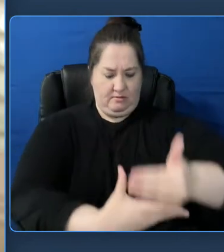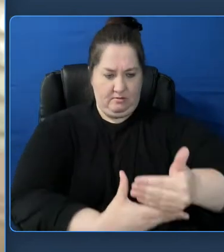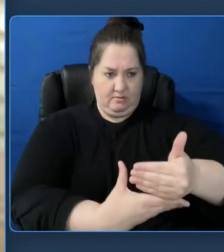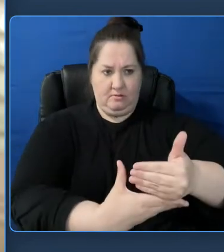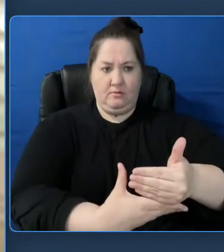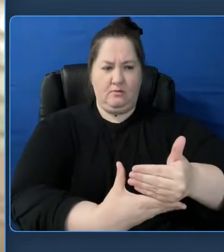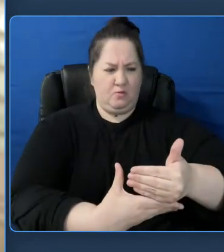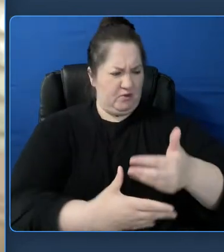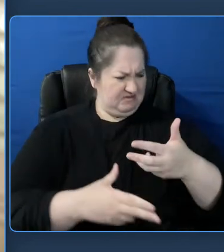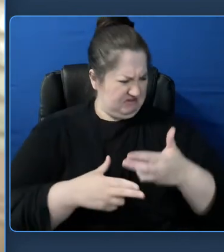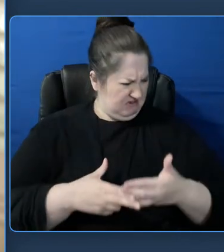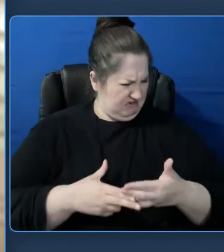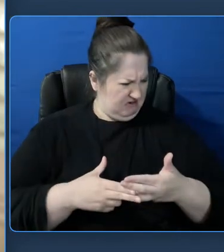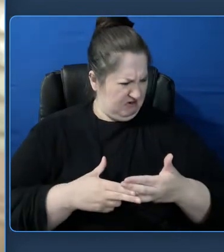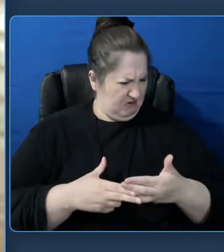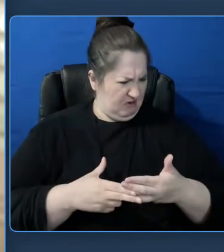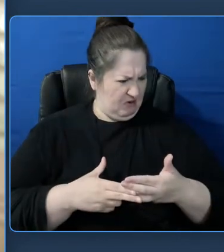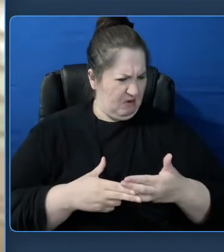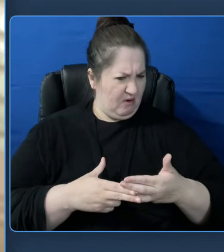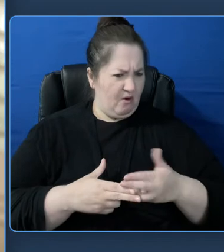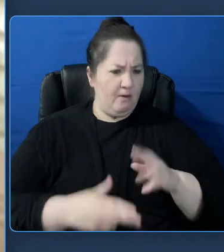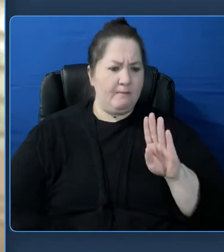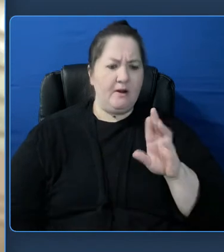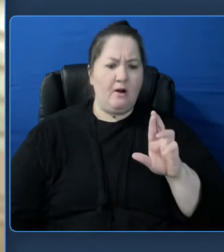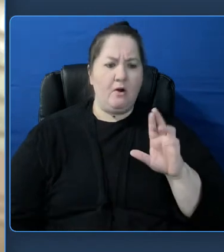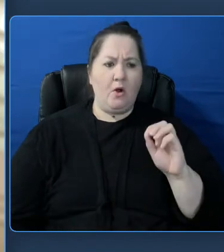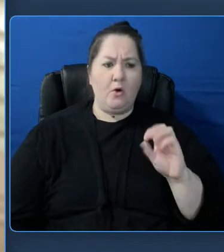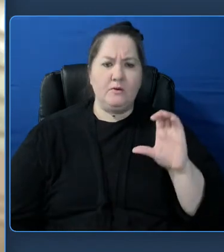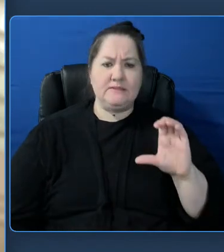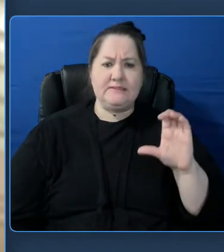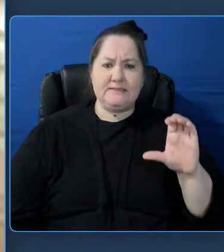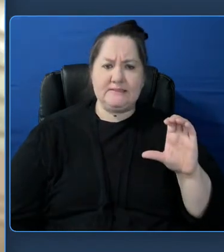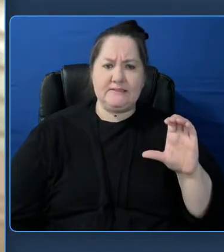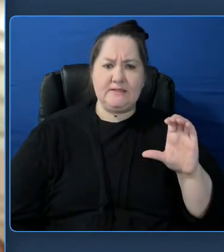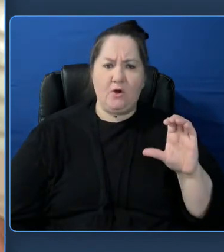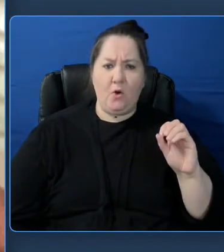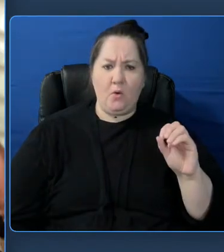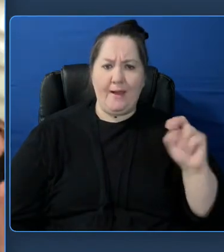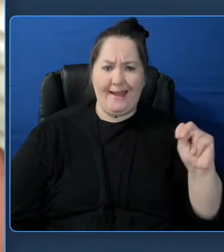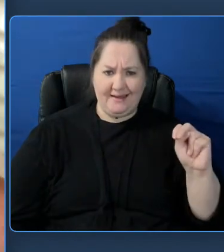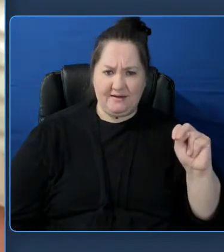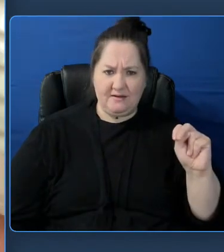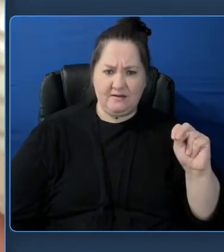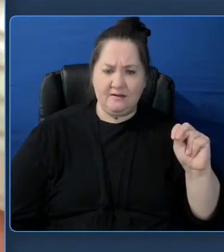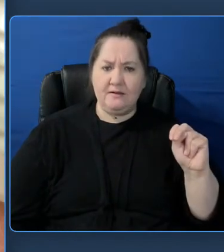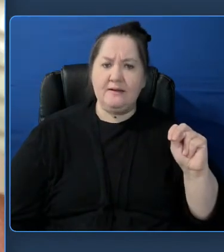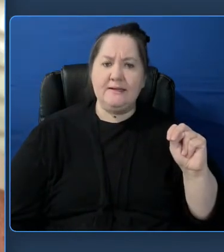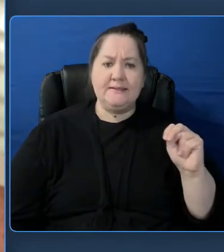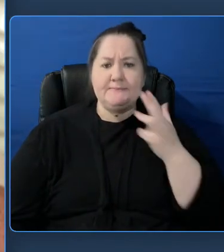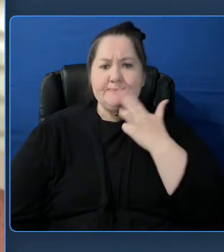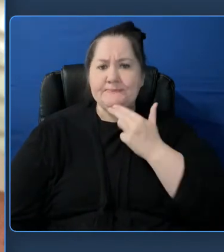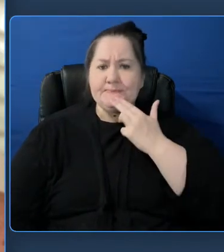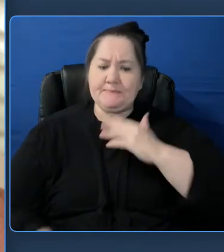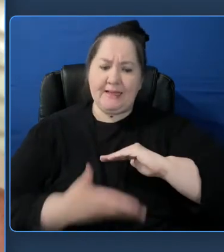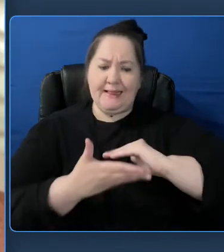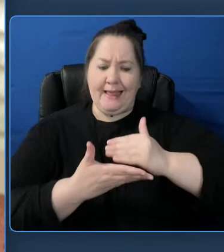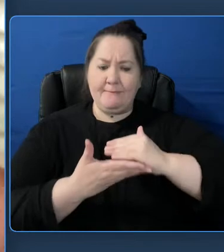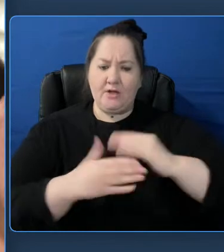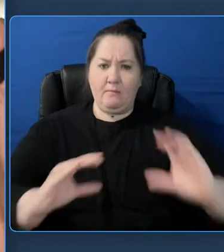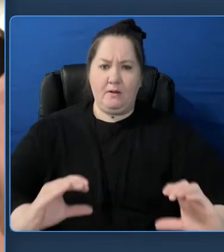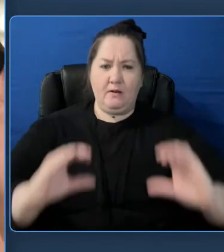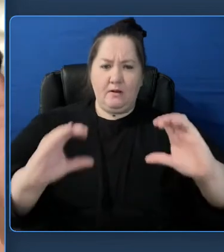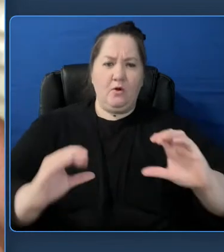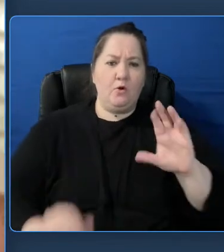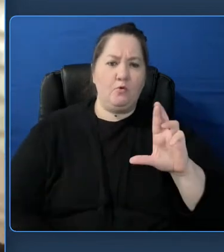called a, I think it's a Brocoon. It's a B-R-O-C-O-O-N. It's a little laptop riser